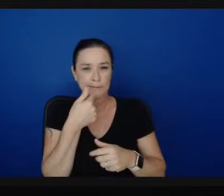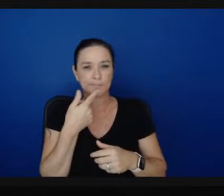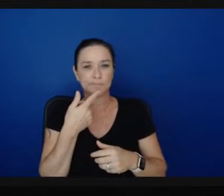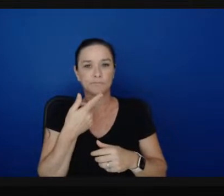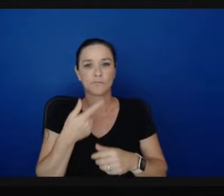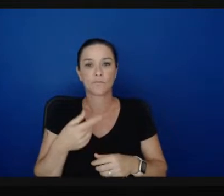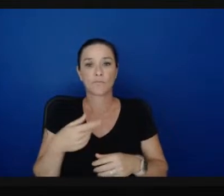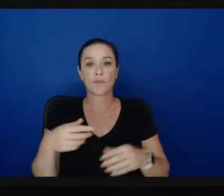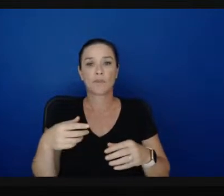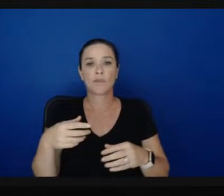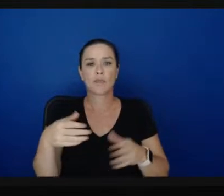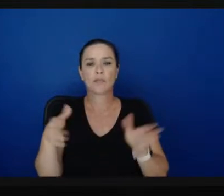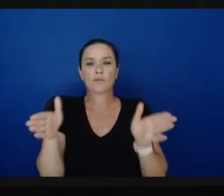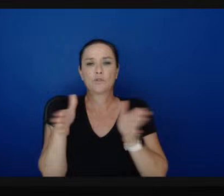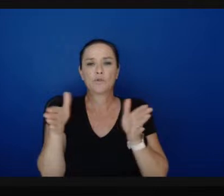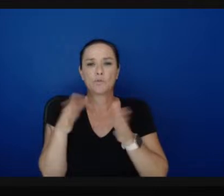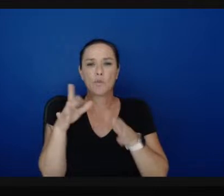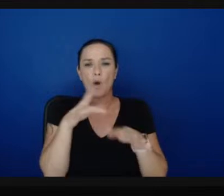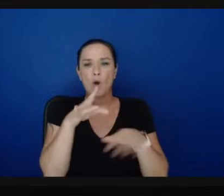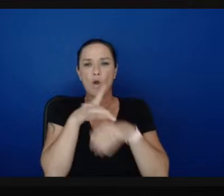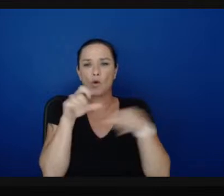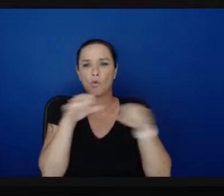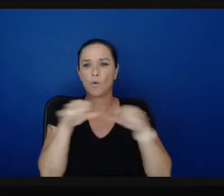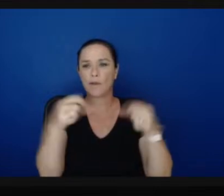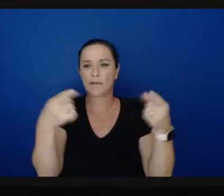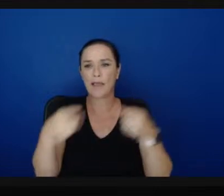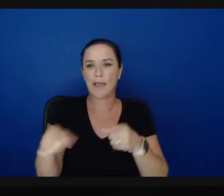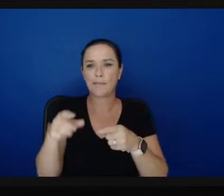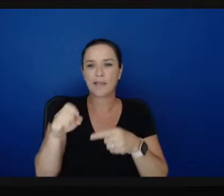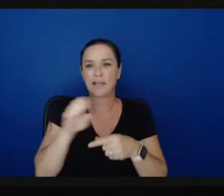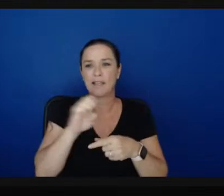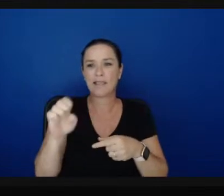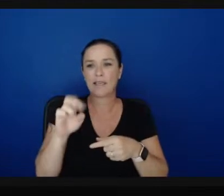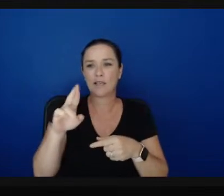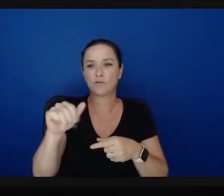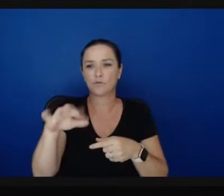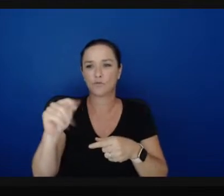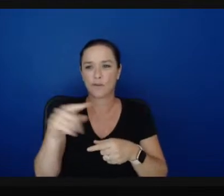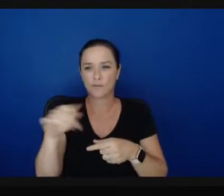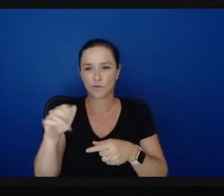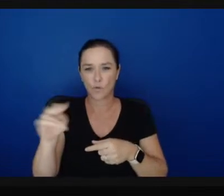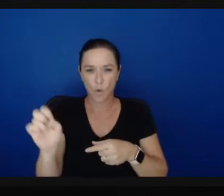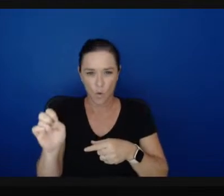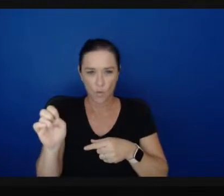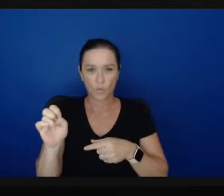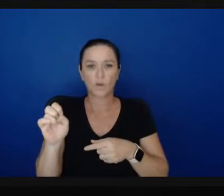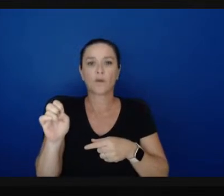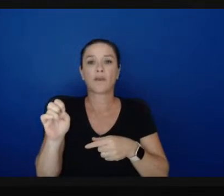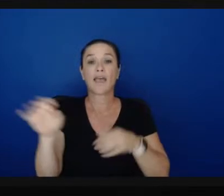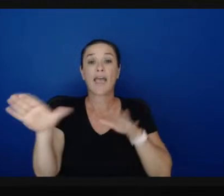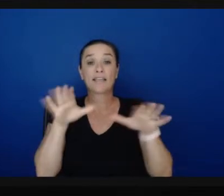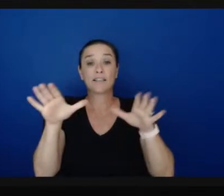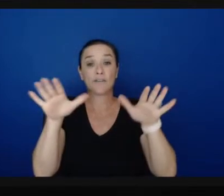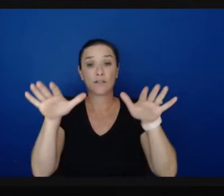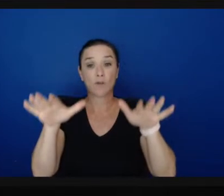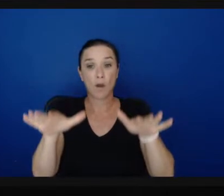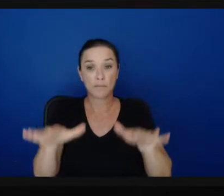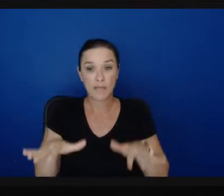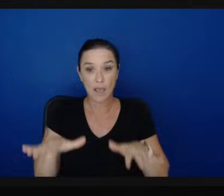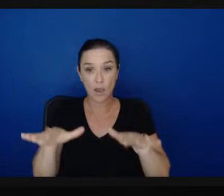minor earthquakes also occurred in the Upper East Rift Zone during this period. Activity has subsided, but here we